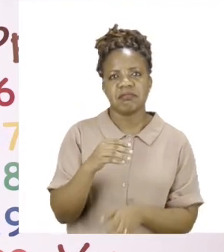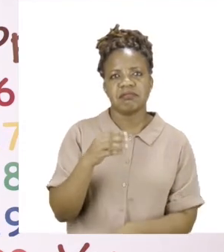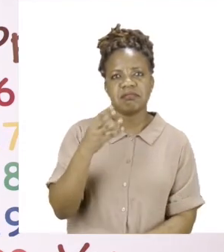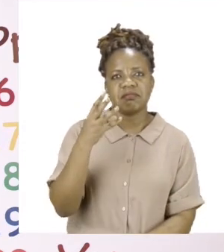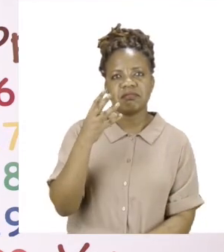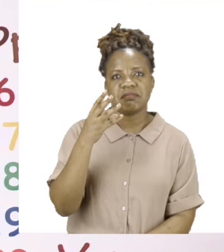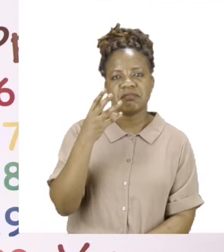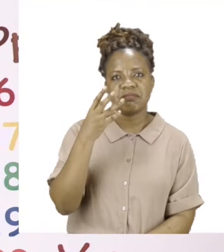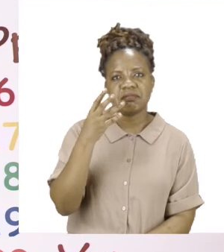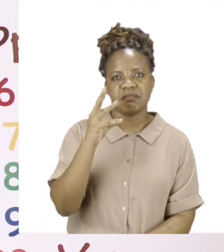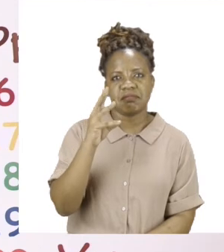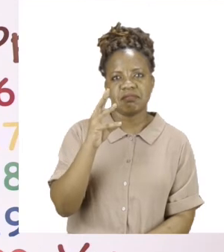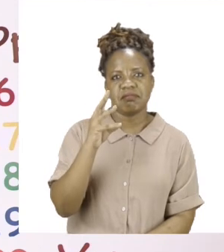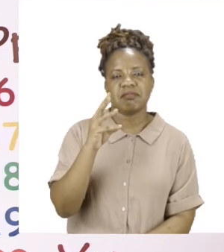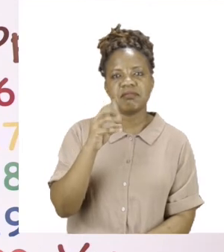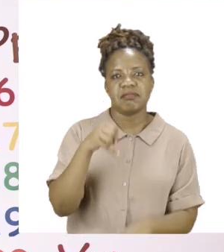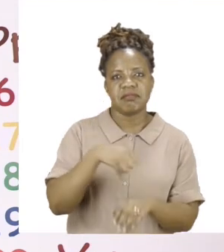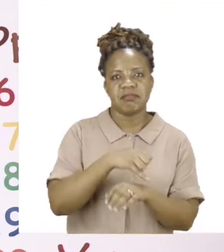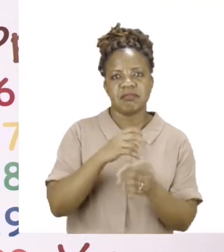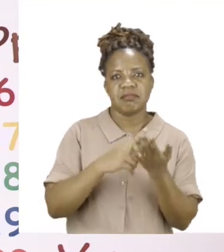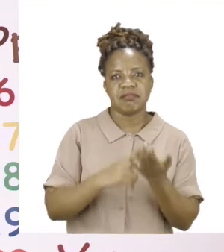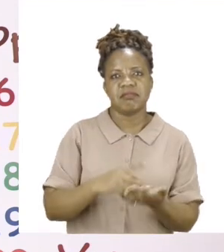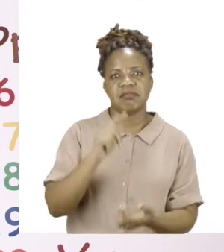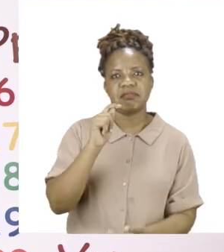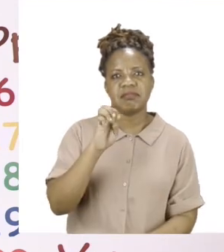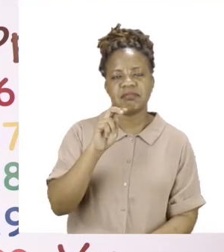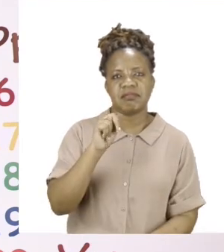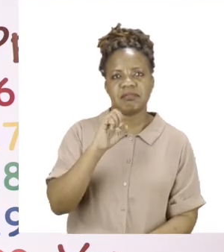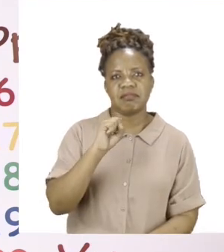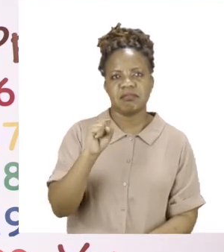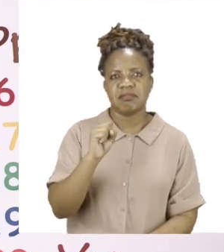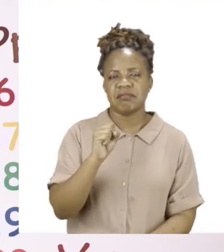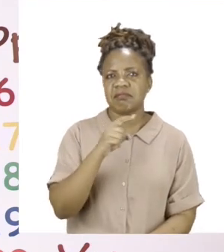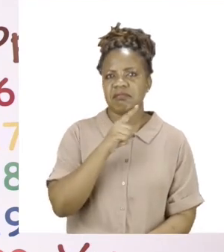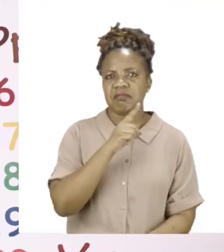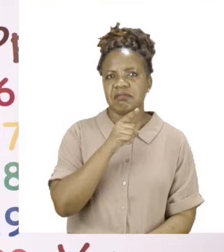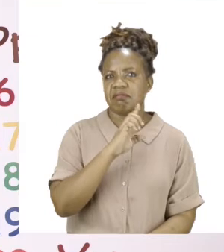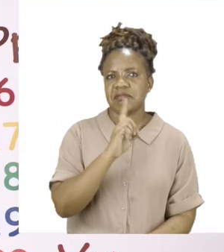Ten's friends in 6. Let's go. No,